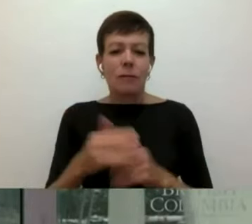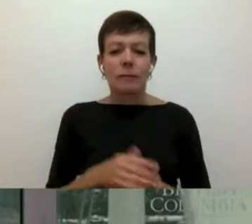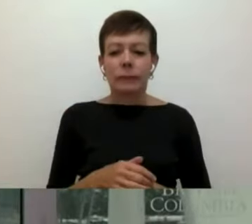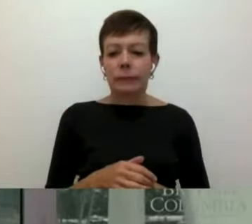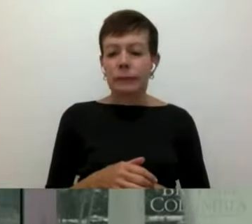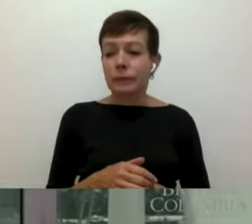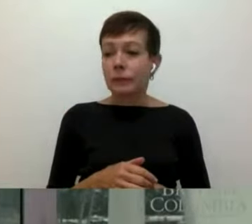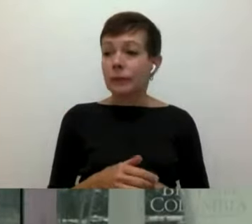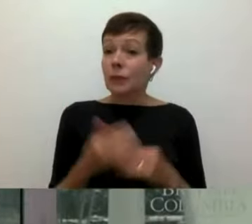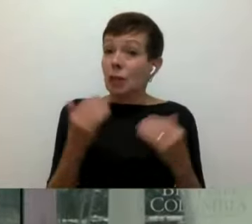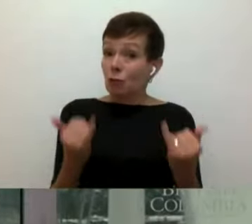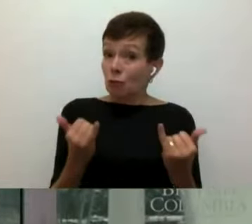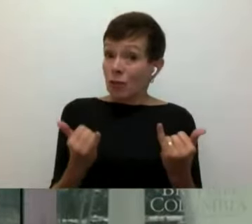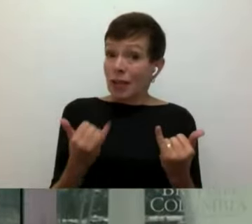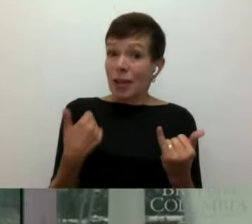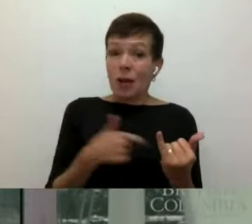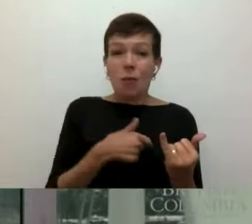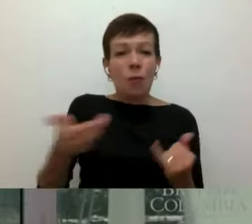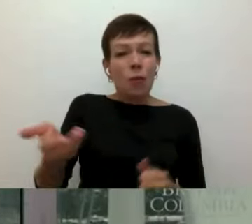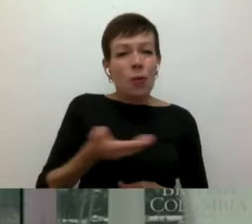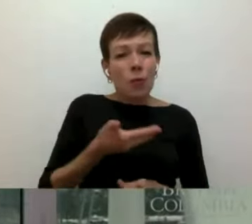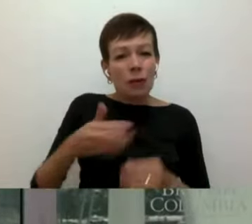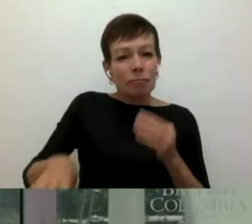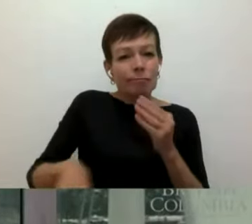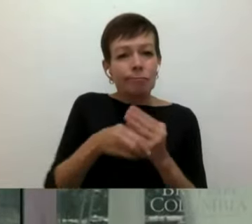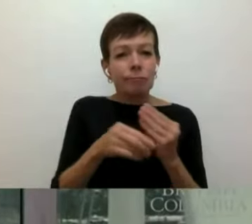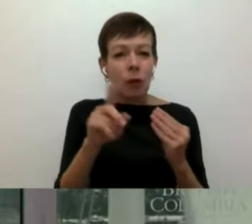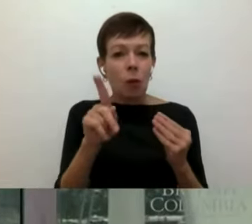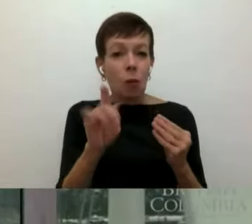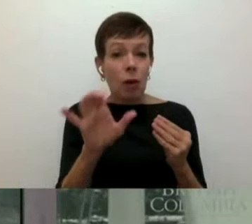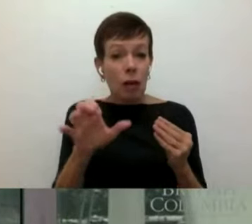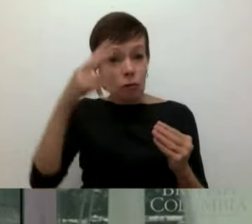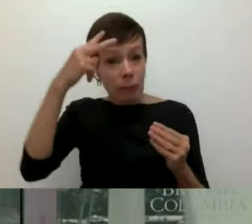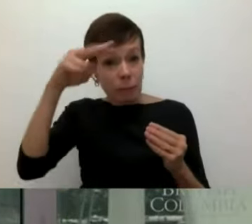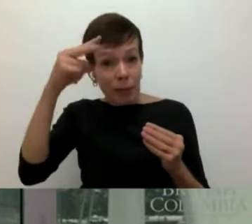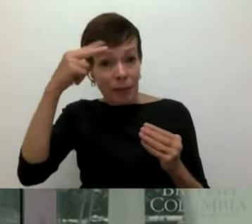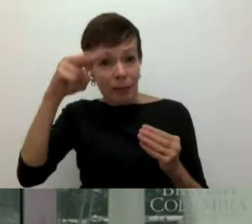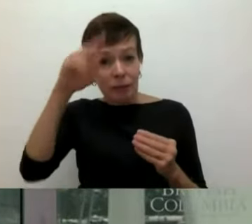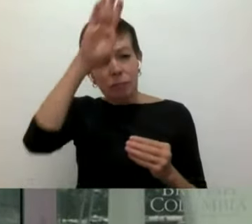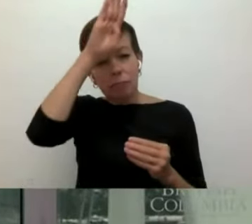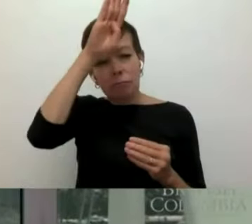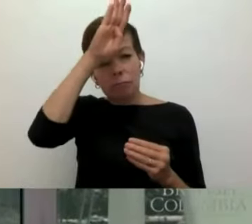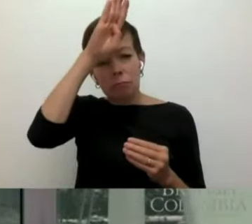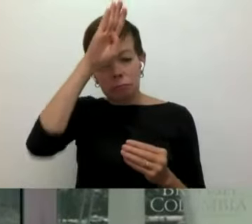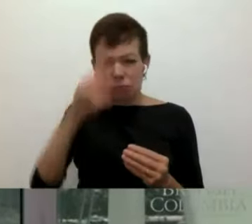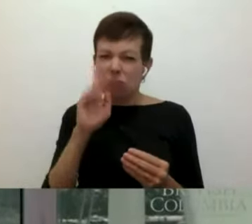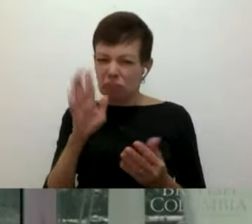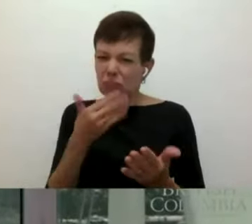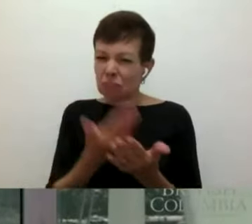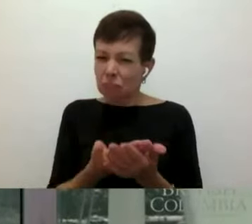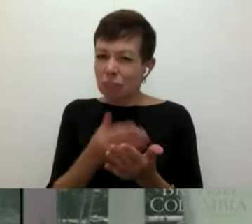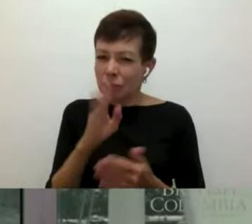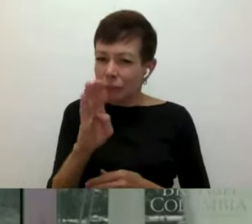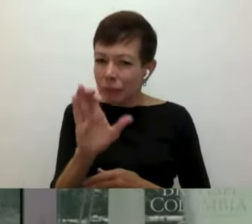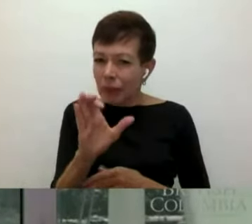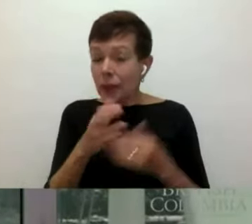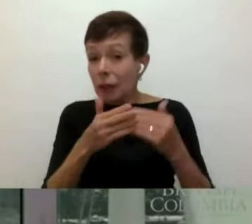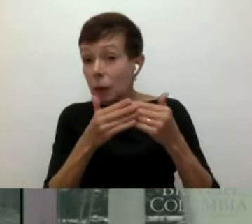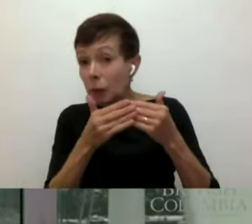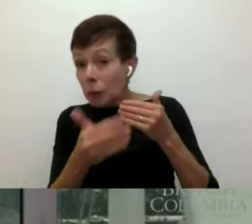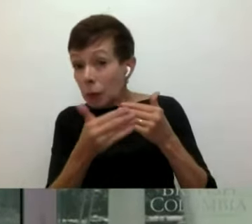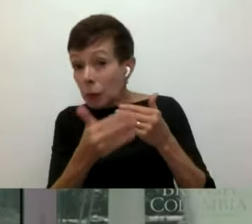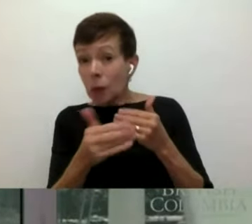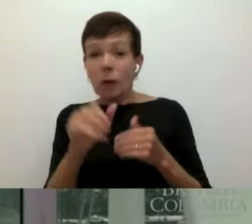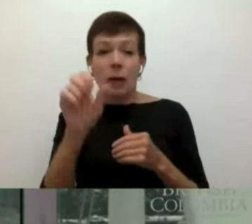that's buildings. Today, we also welcome 100 additional Mexican firefighters who will arrive in British